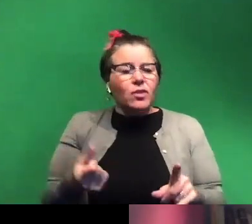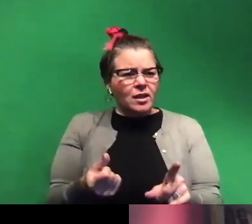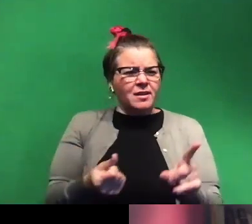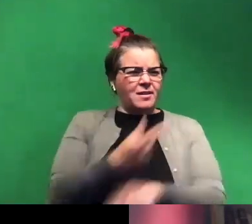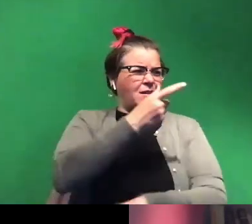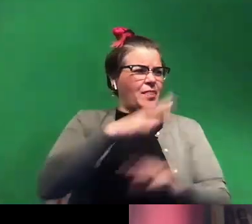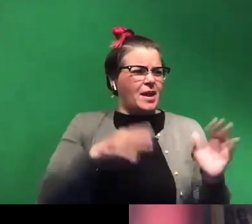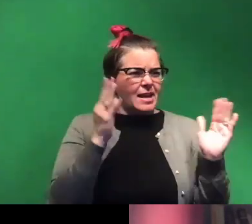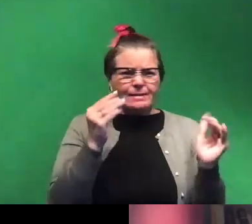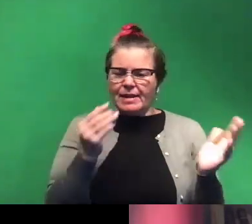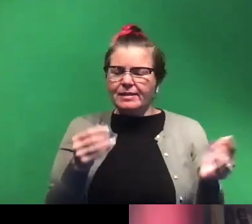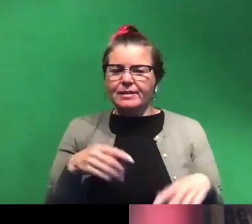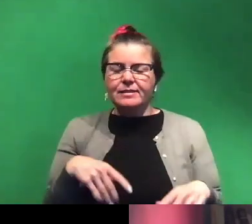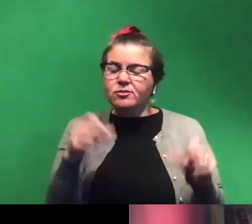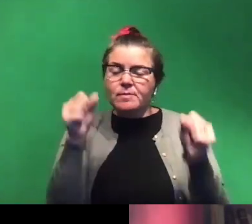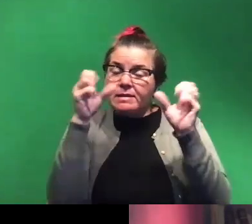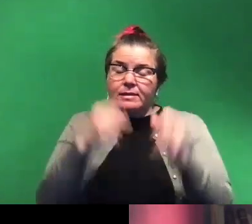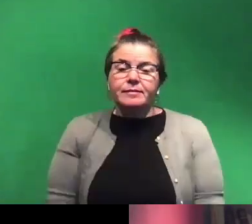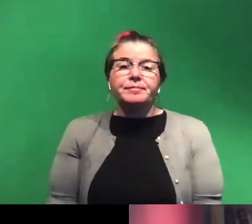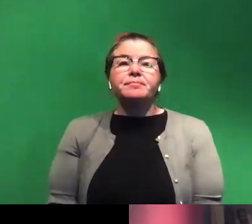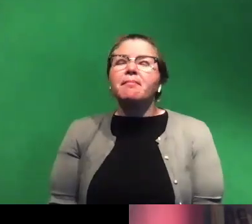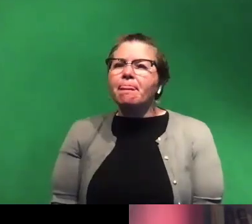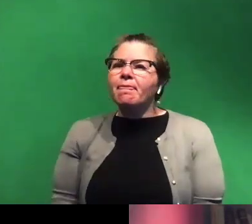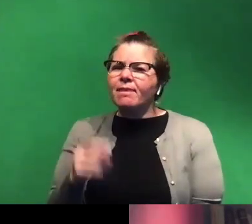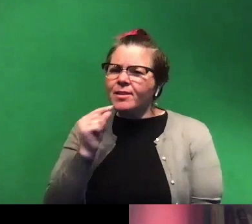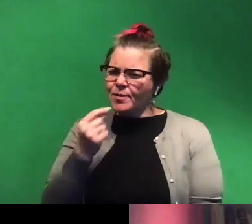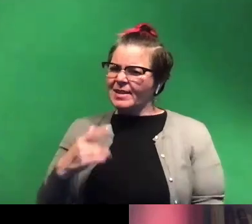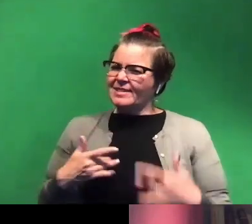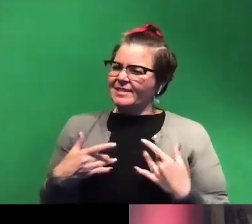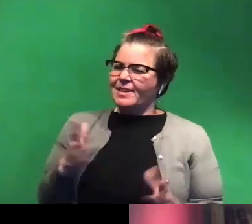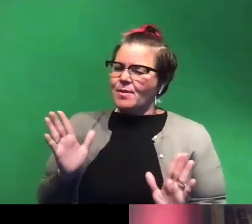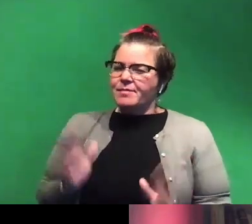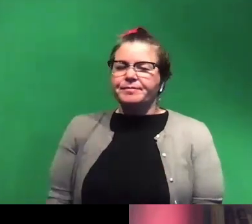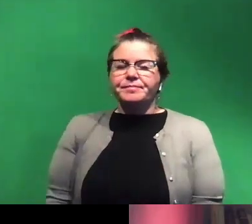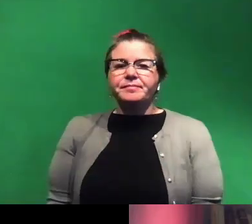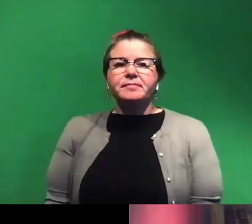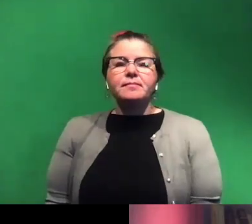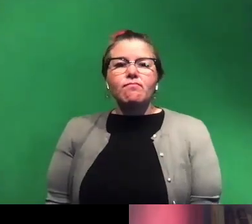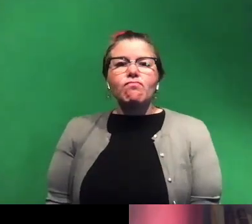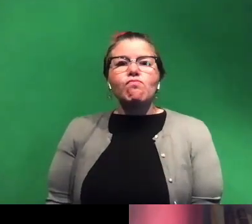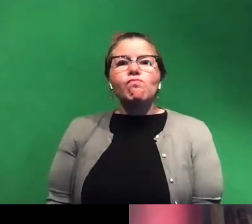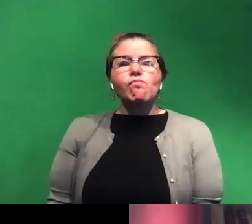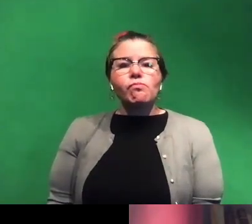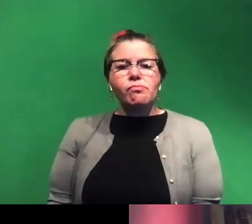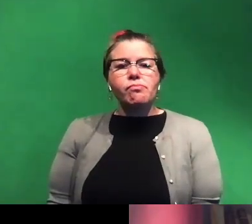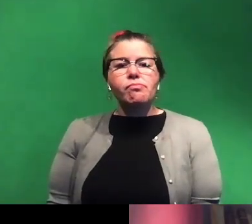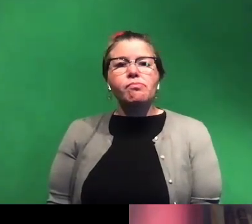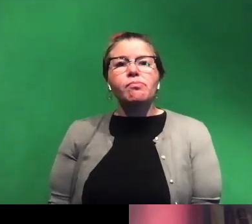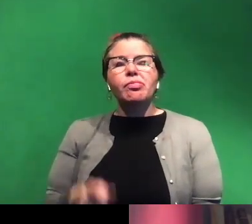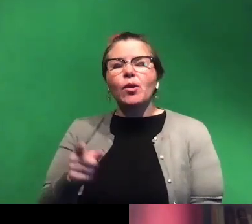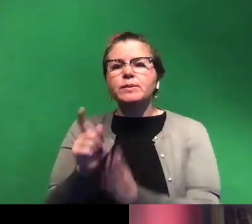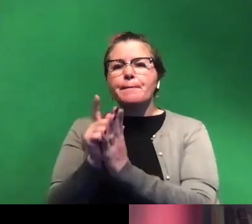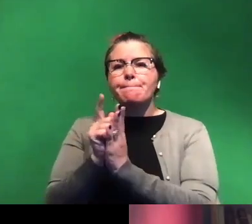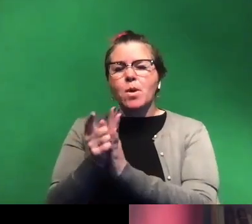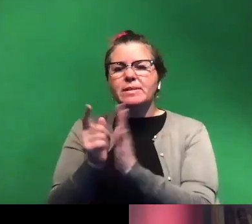guessing, right? Amazing. That's awesome. How exciting. That's great. Having, so like those moments in